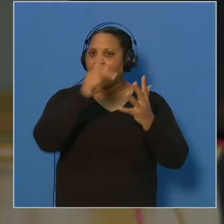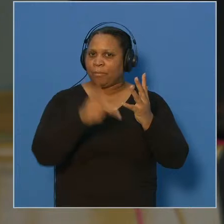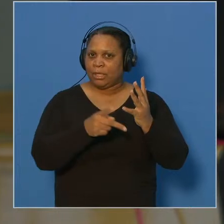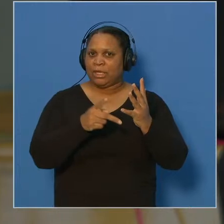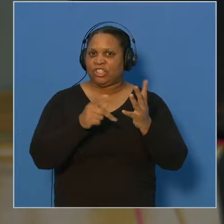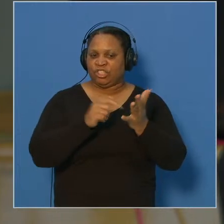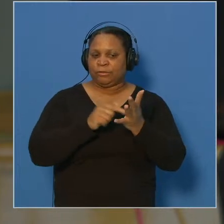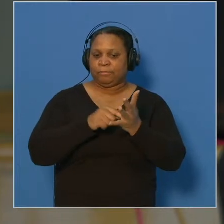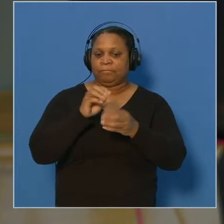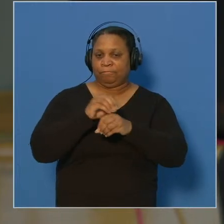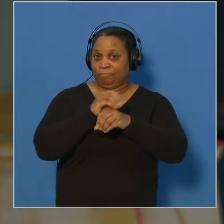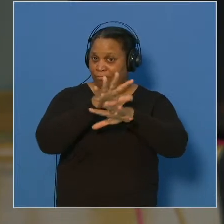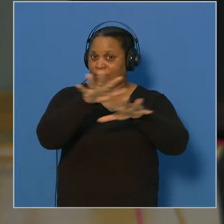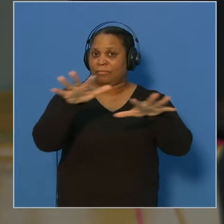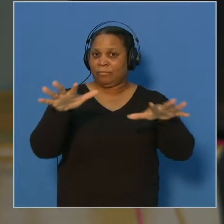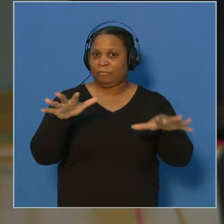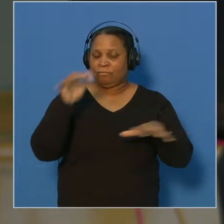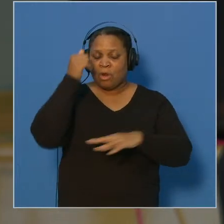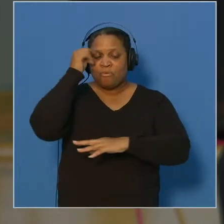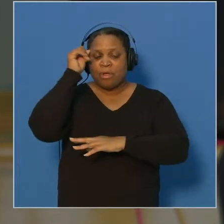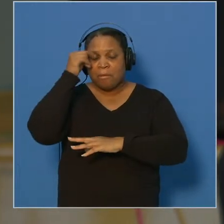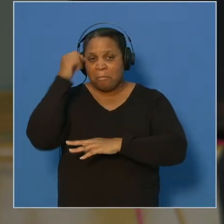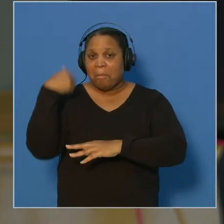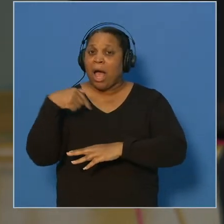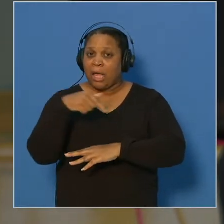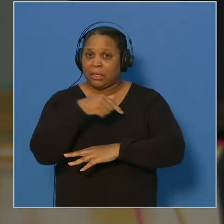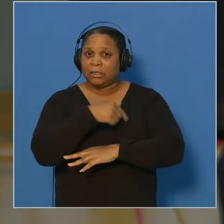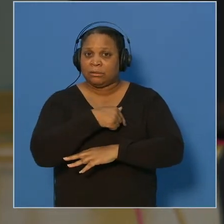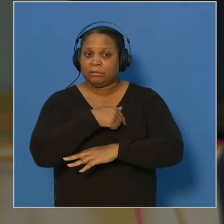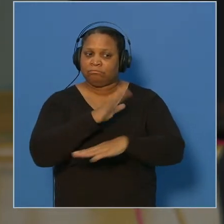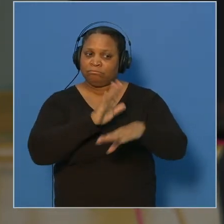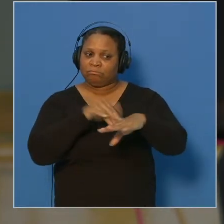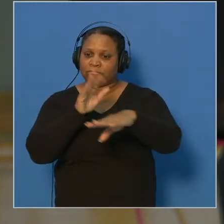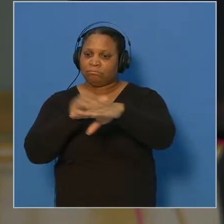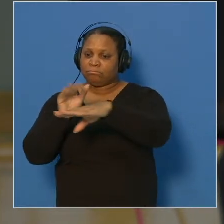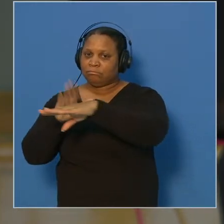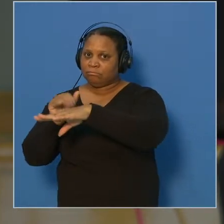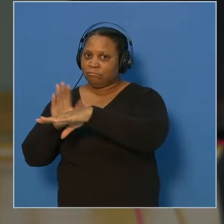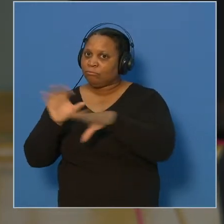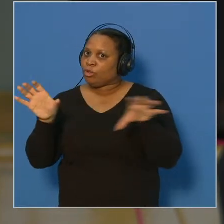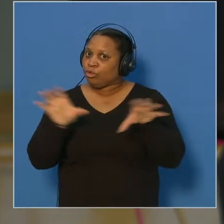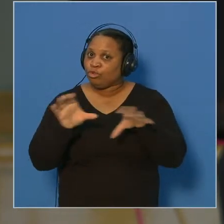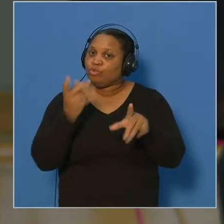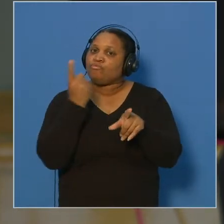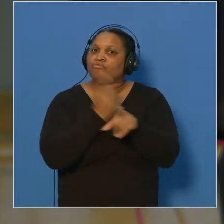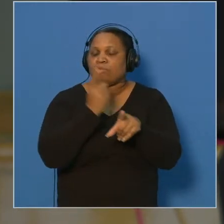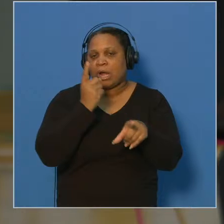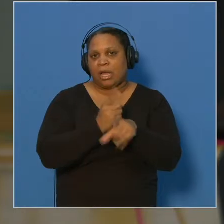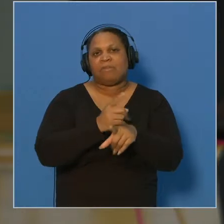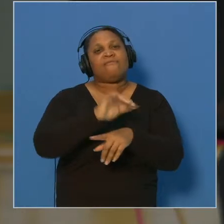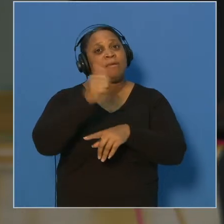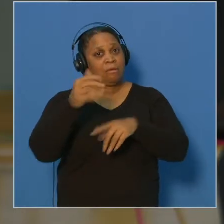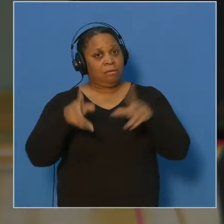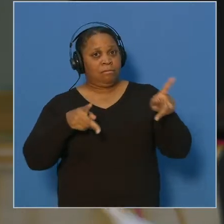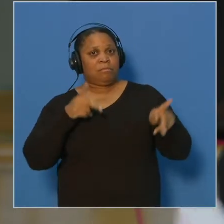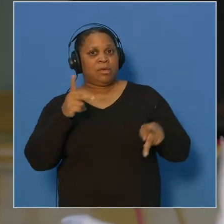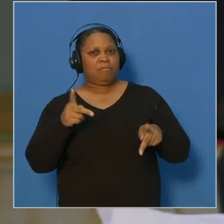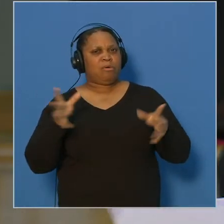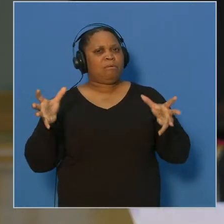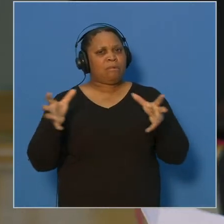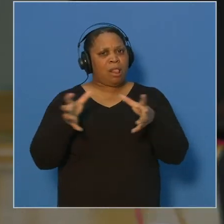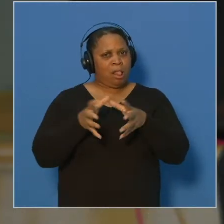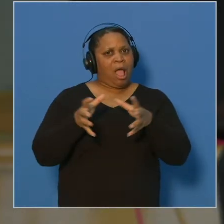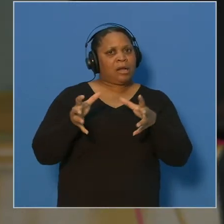to this pandemic, I have to remind us that we are all being called upon to do the right thing for others.